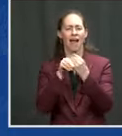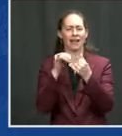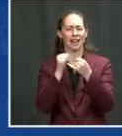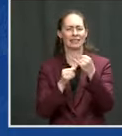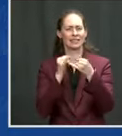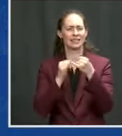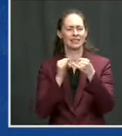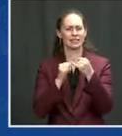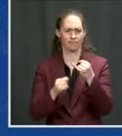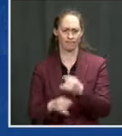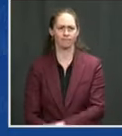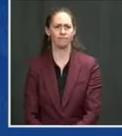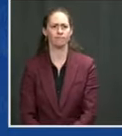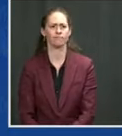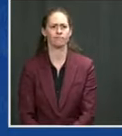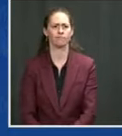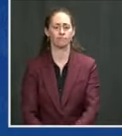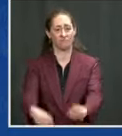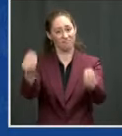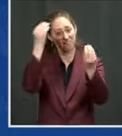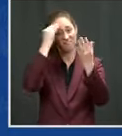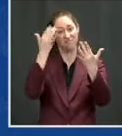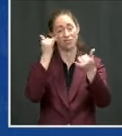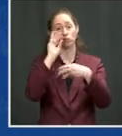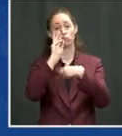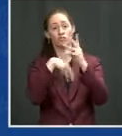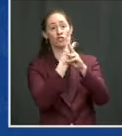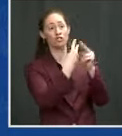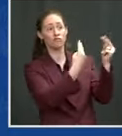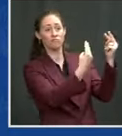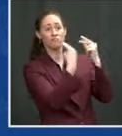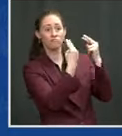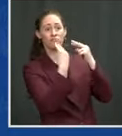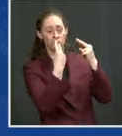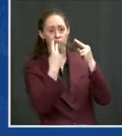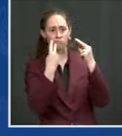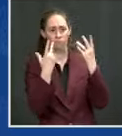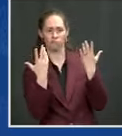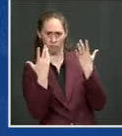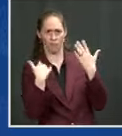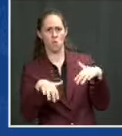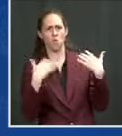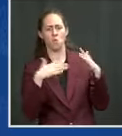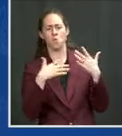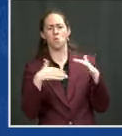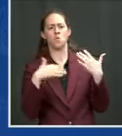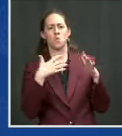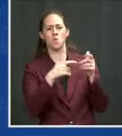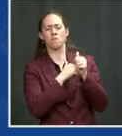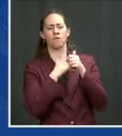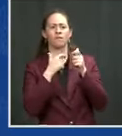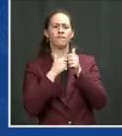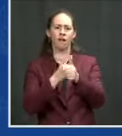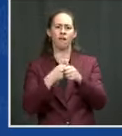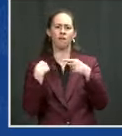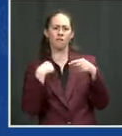looking to us to provide for their lack of accountability. We to produce and or have